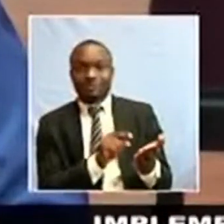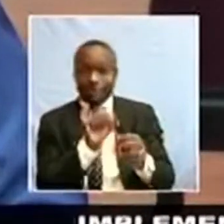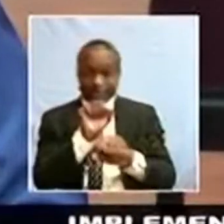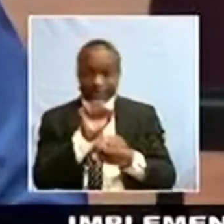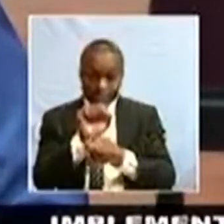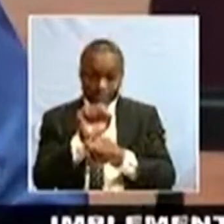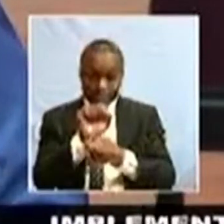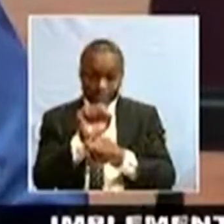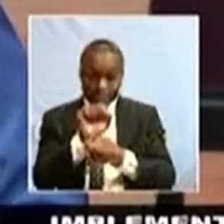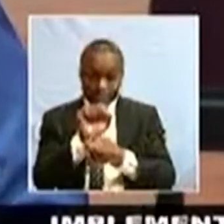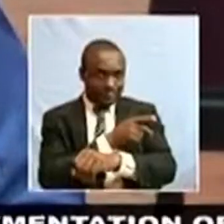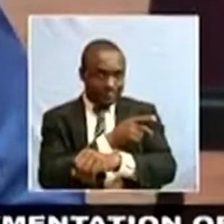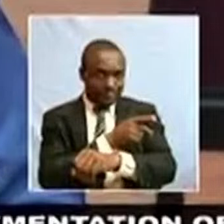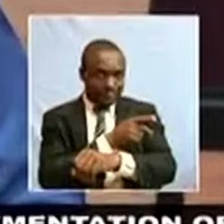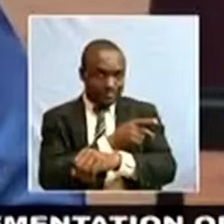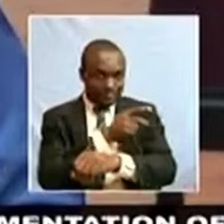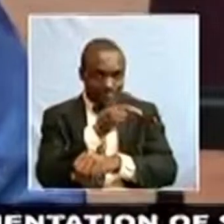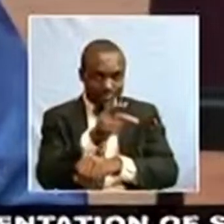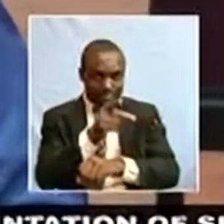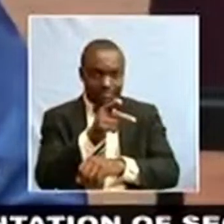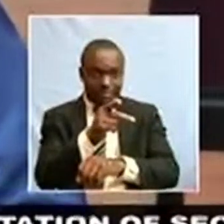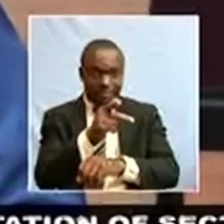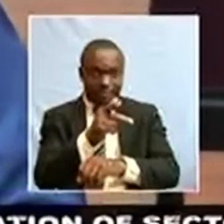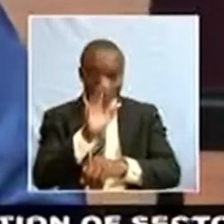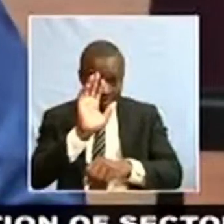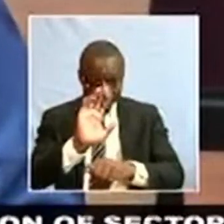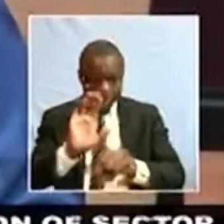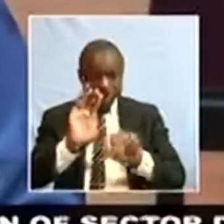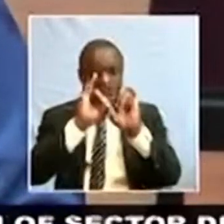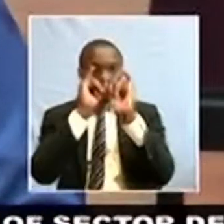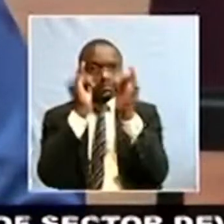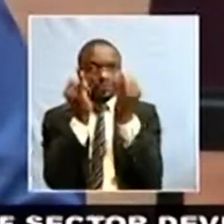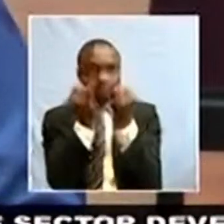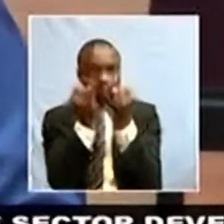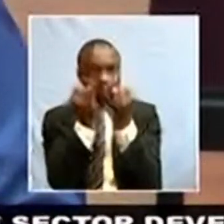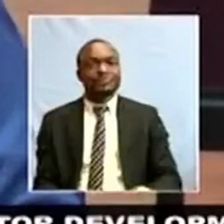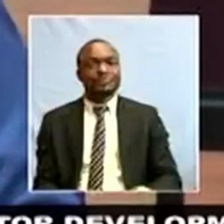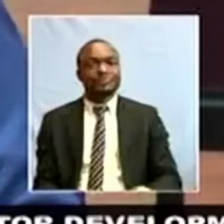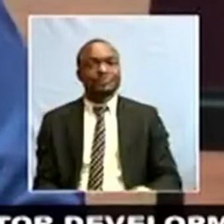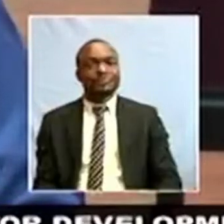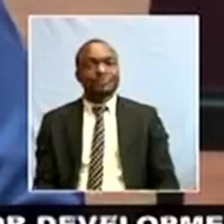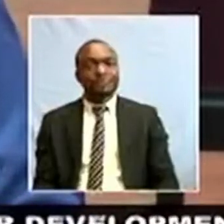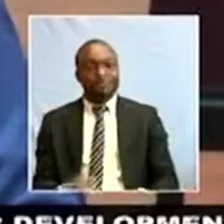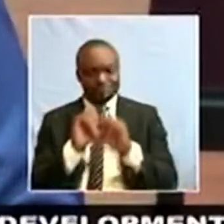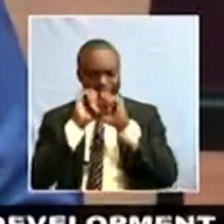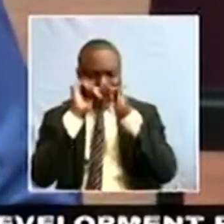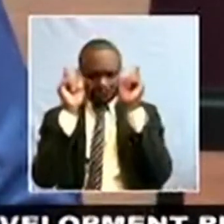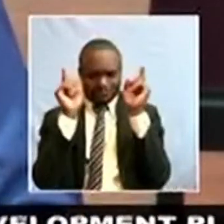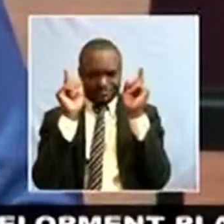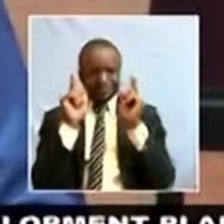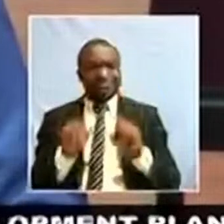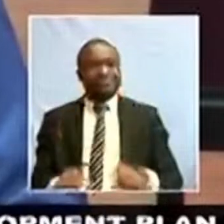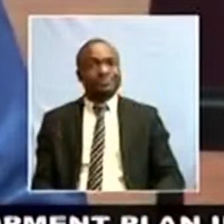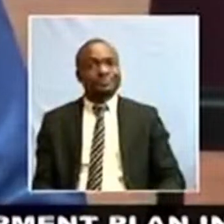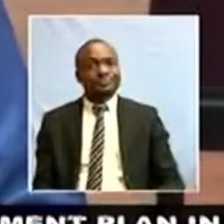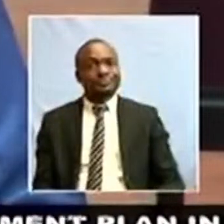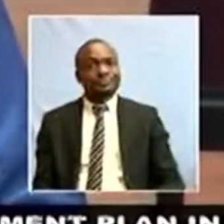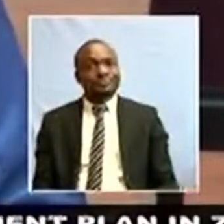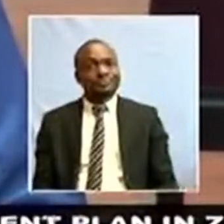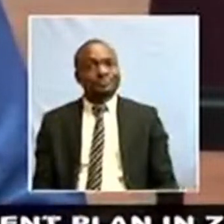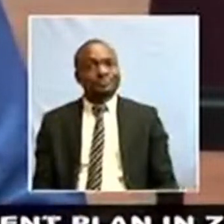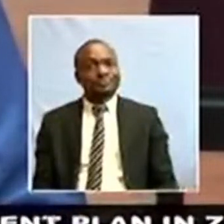are to your institution. It's really surprising, Chair, that